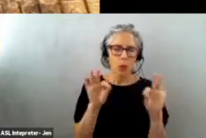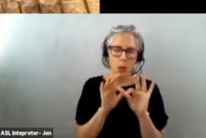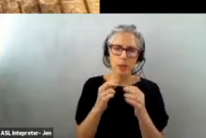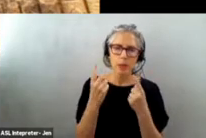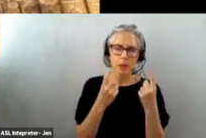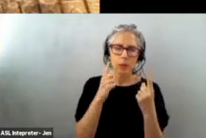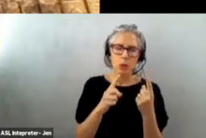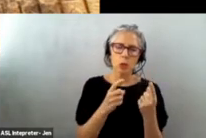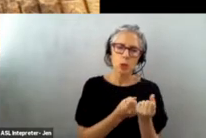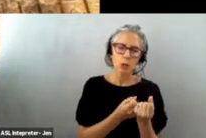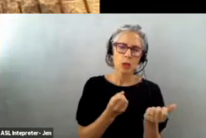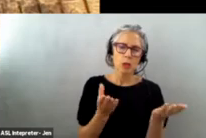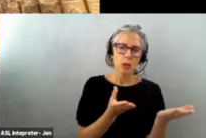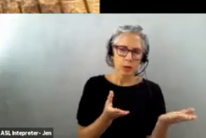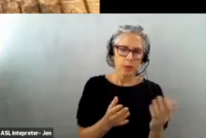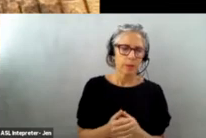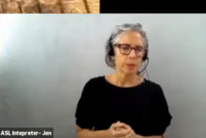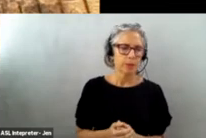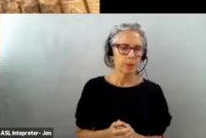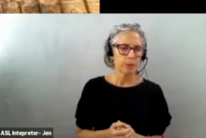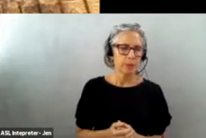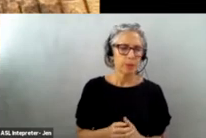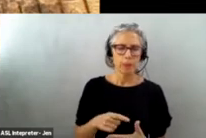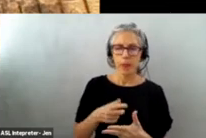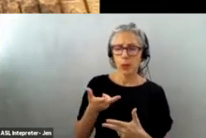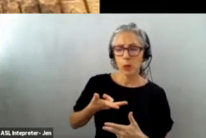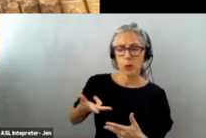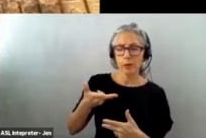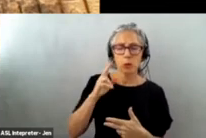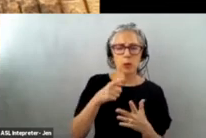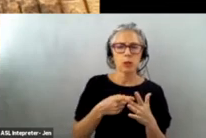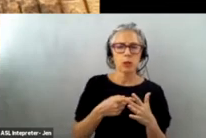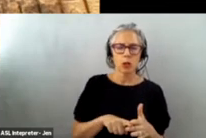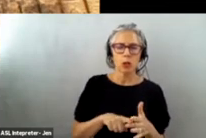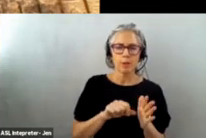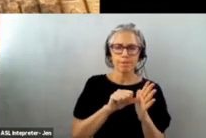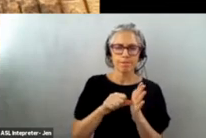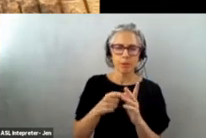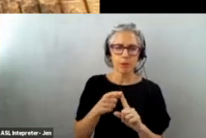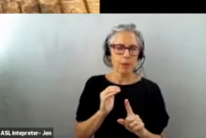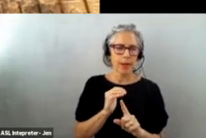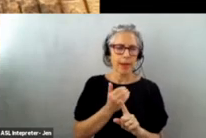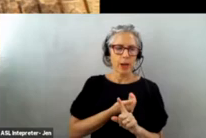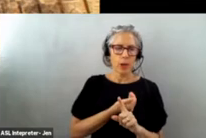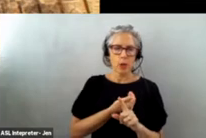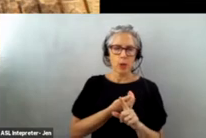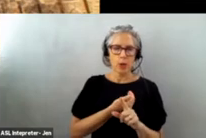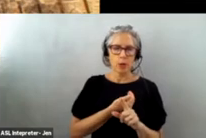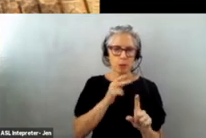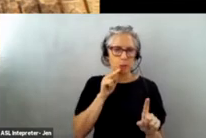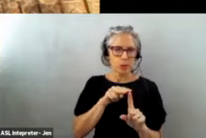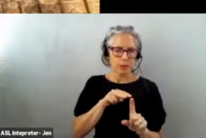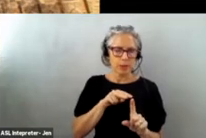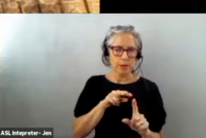supports. So in this panel, myself, Sarah and Danai will start off by highlighting from our individual perspectives,